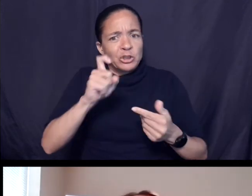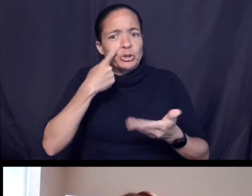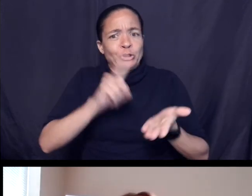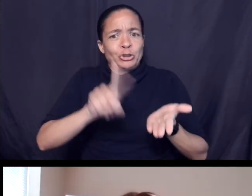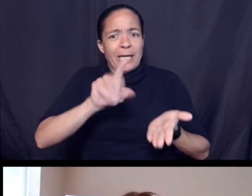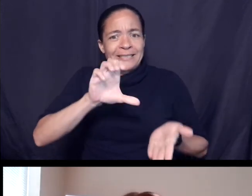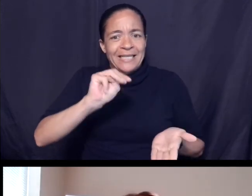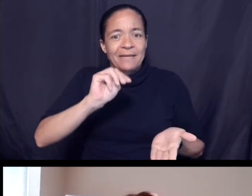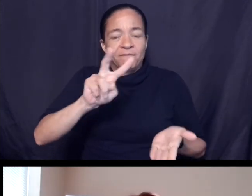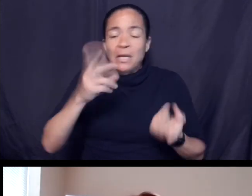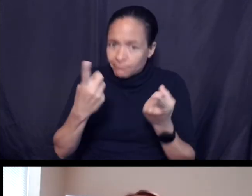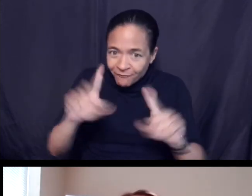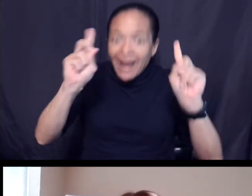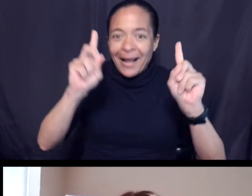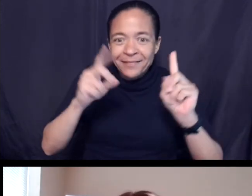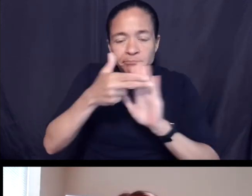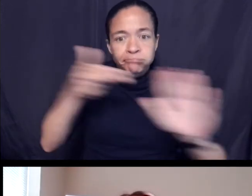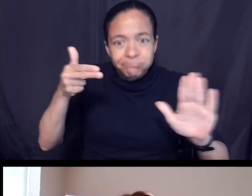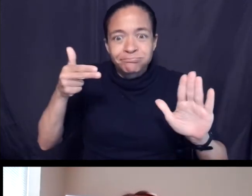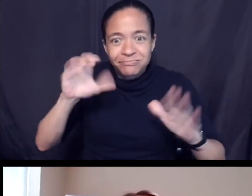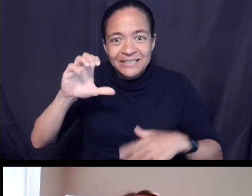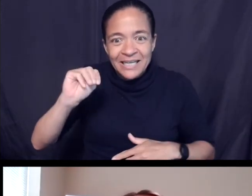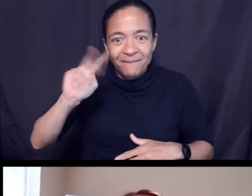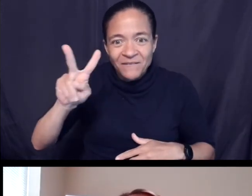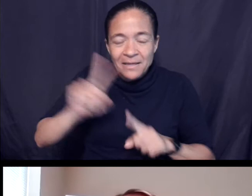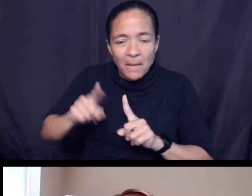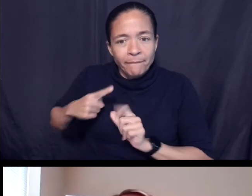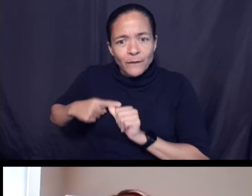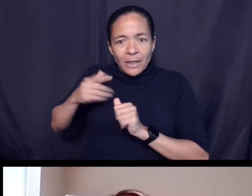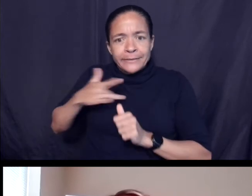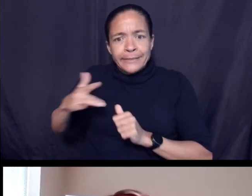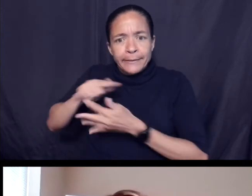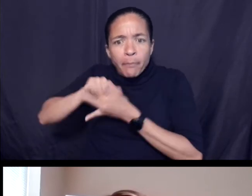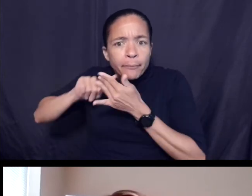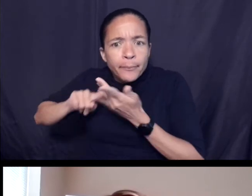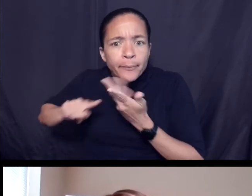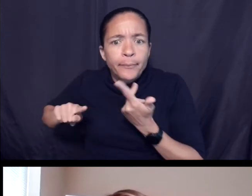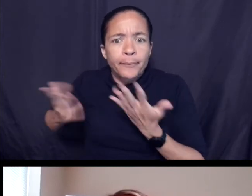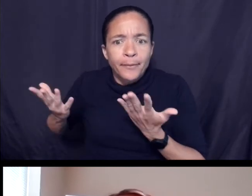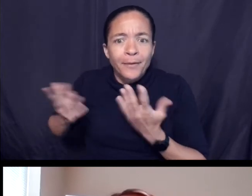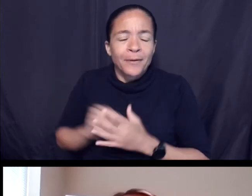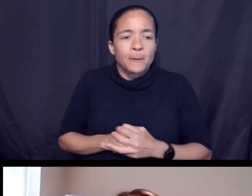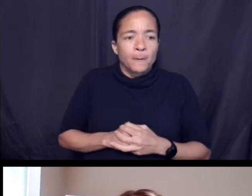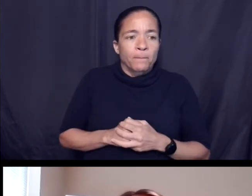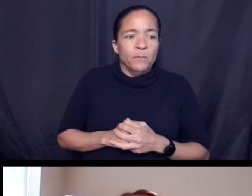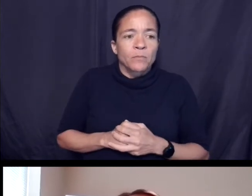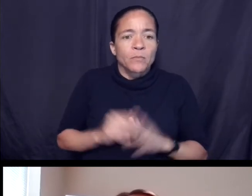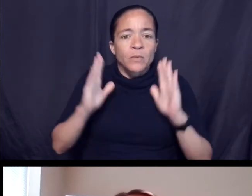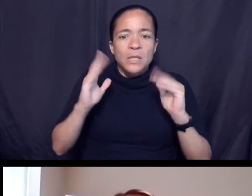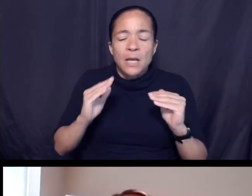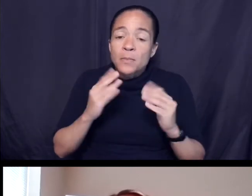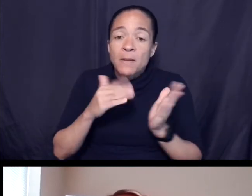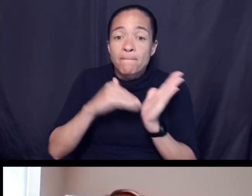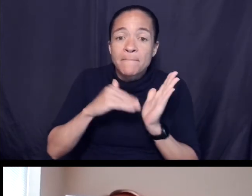CMV, and then they're finally given that diagnosis. A lot of parents talk about dismissal of their concerns by the